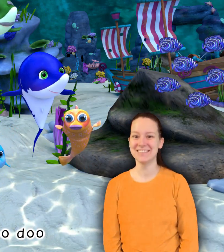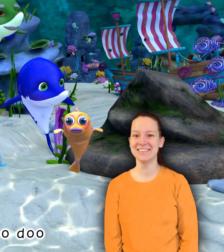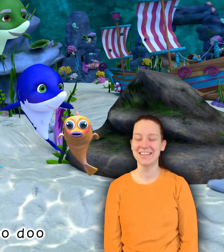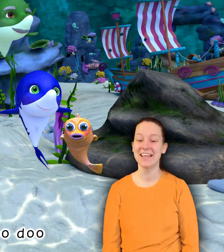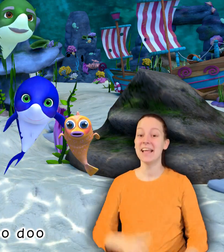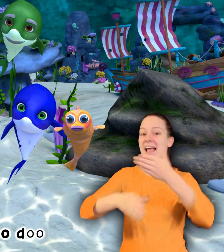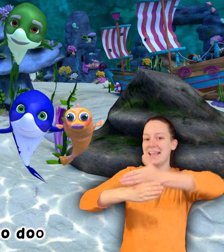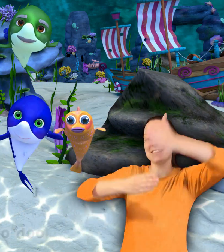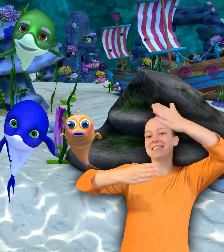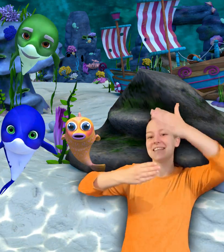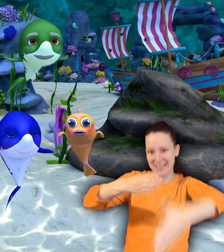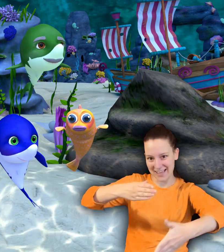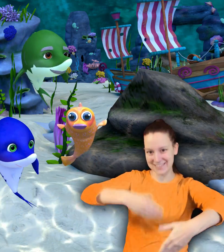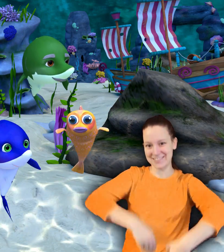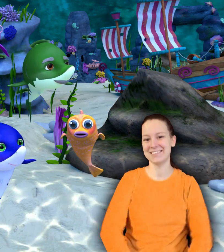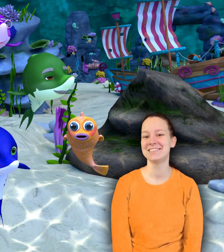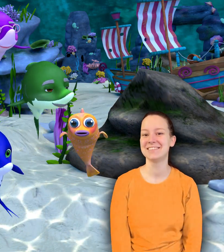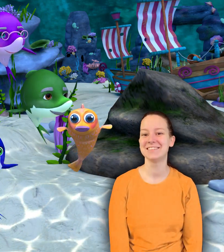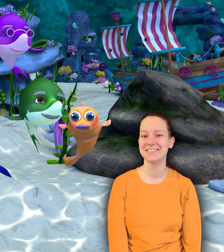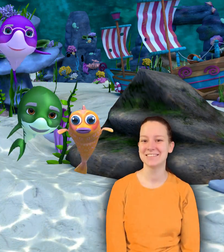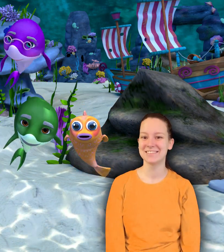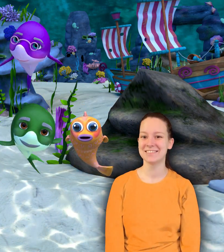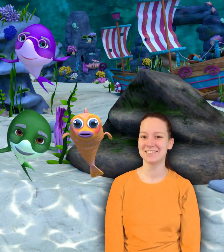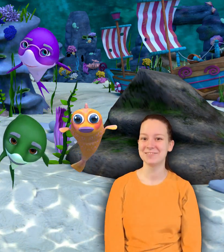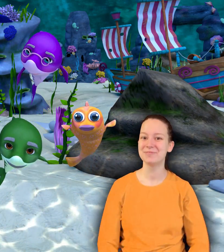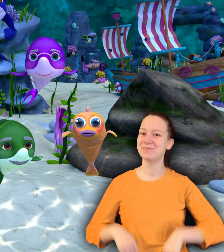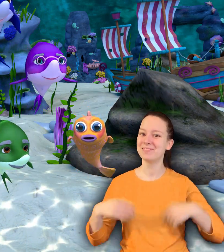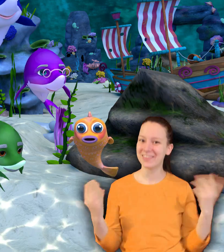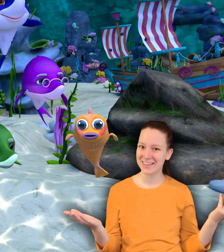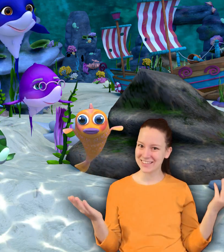end do it's the